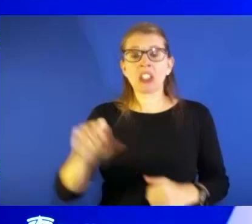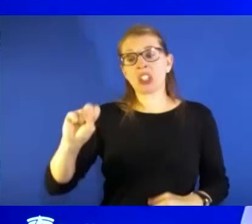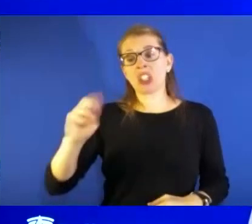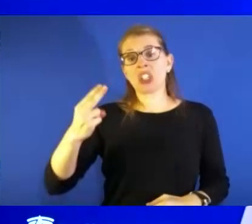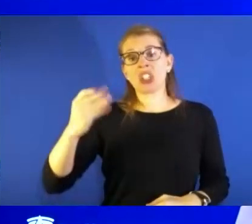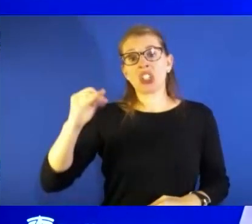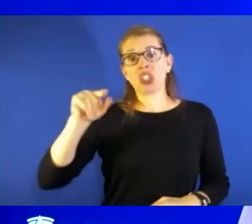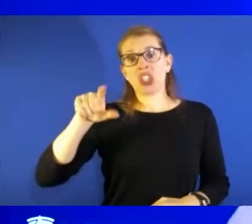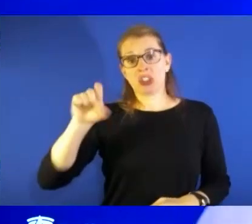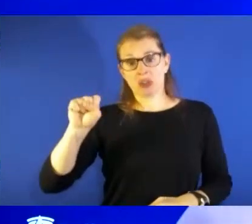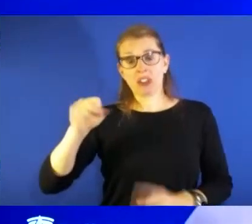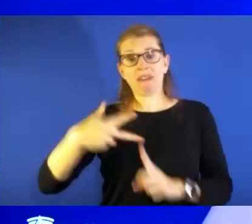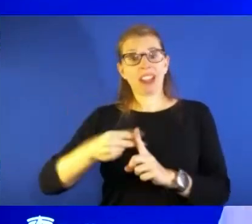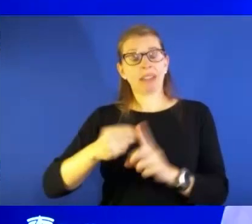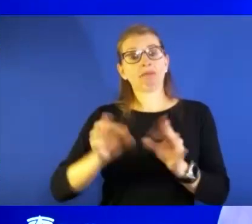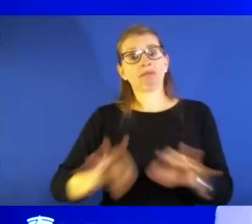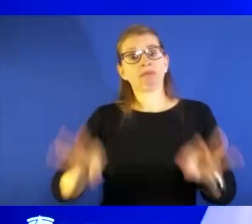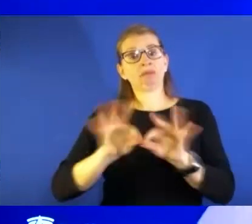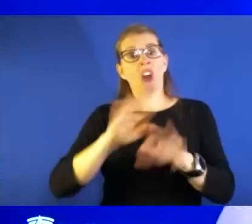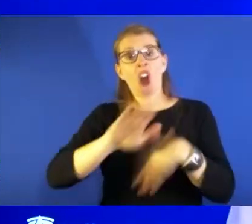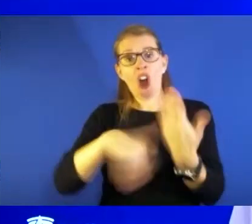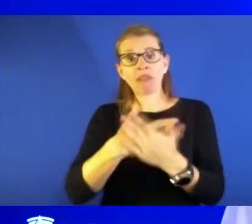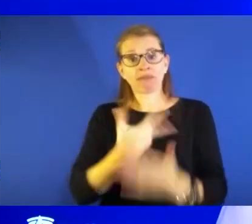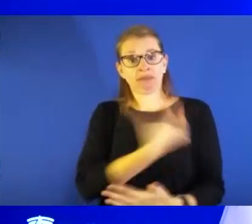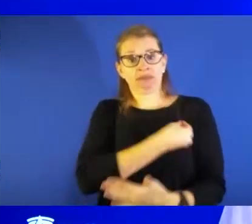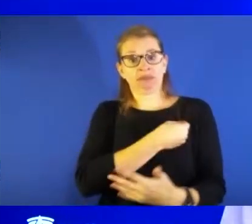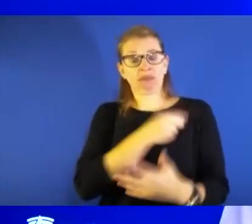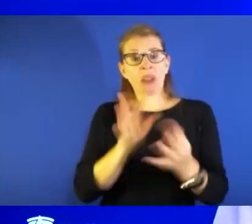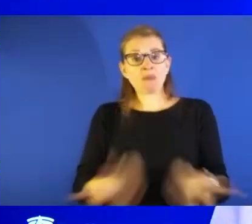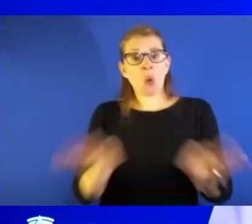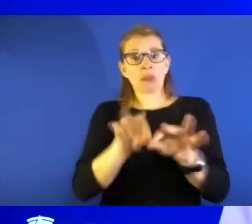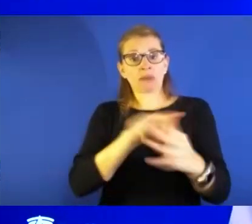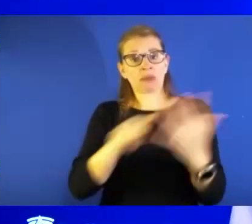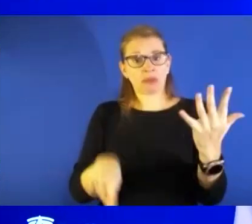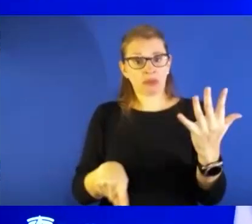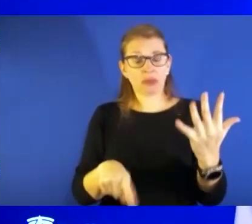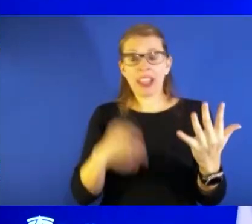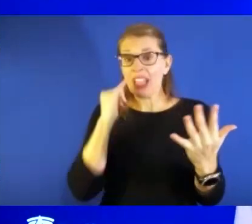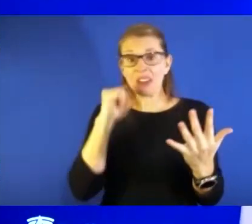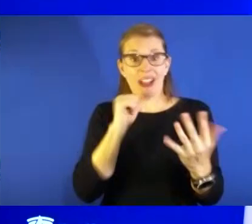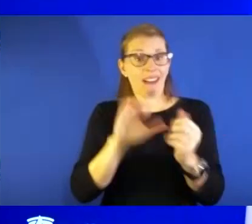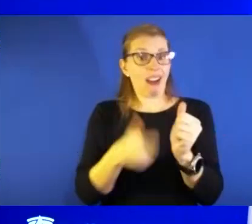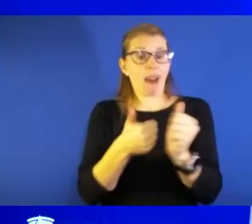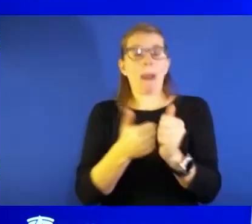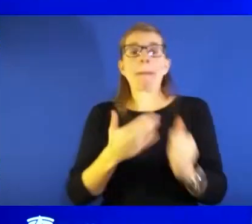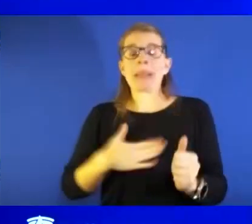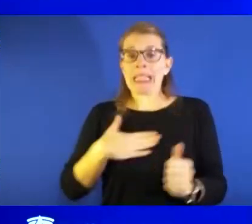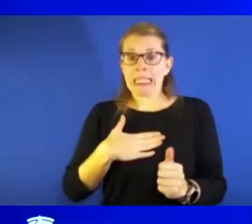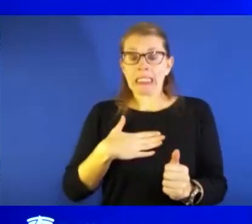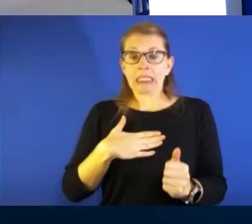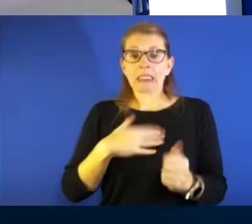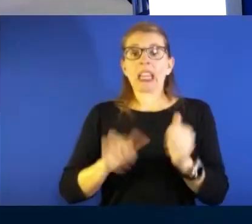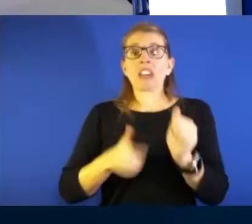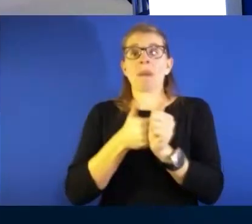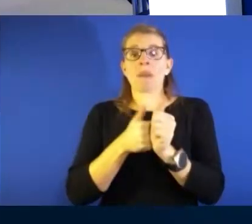important. They're all very important. And if you're not caught up on them, please talk with your medical provider and get caught up on those vaccines. Sherry, thanks so much for